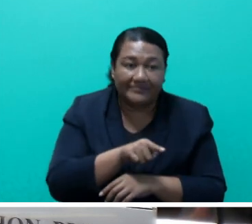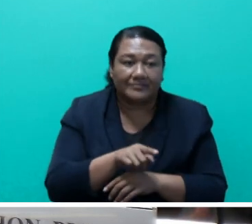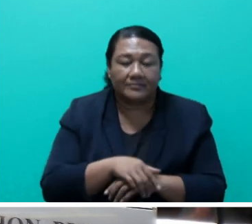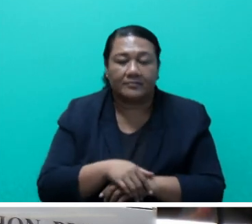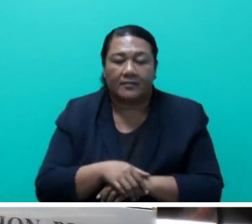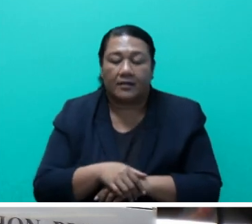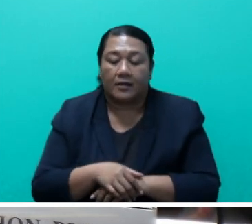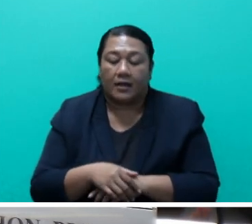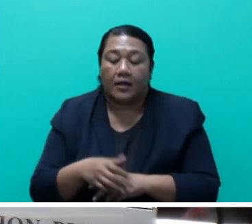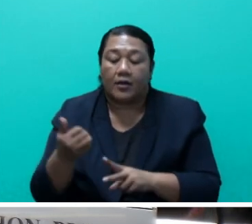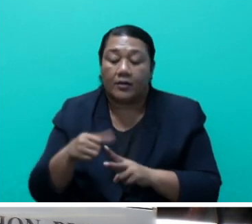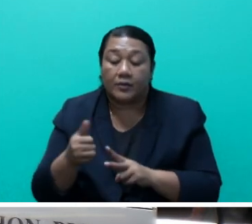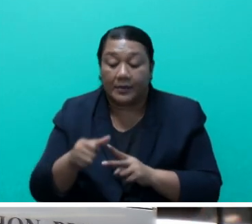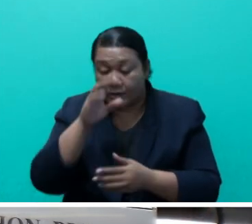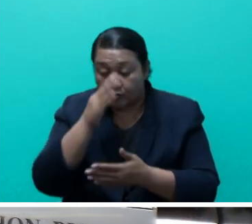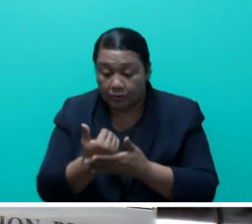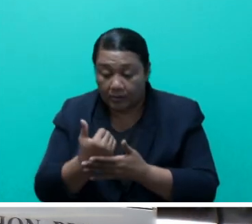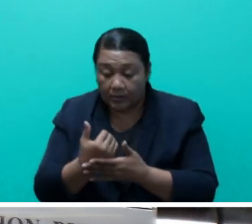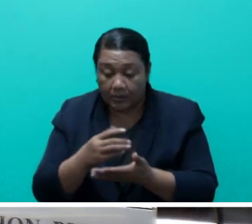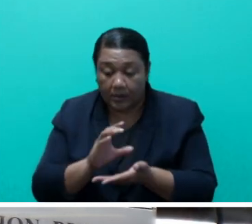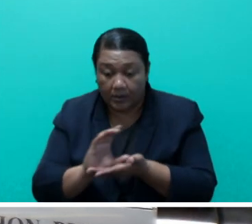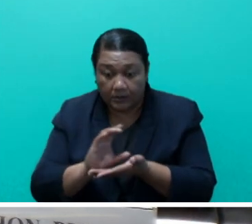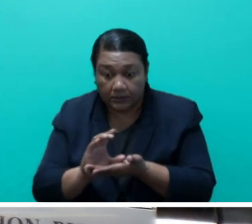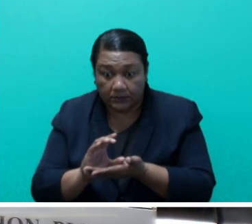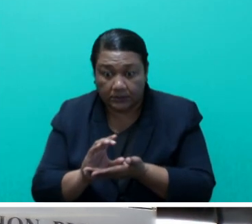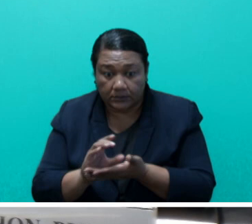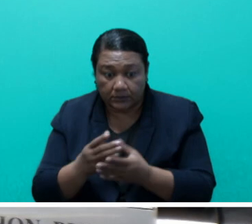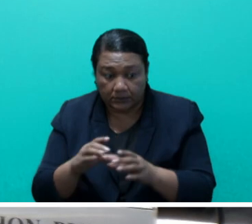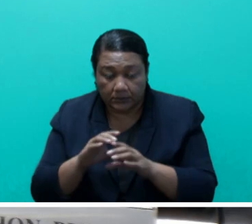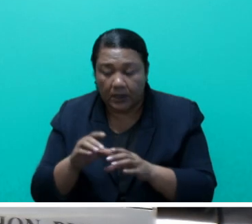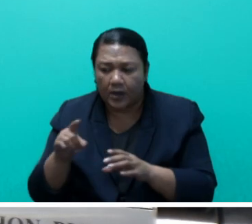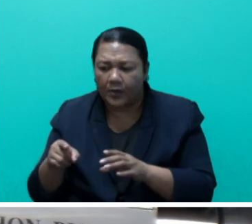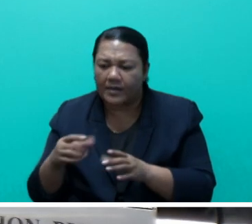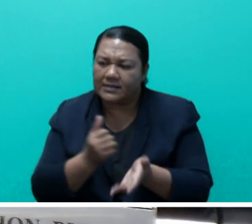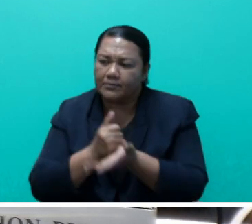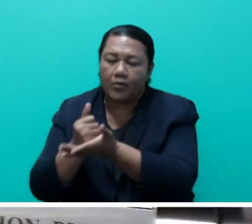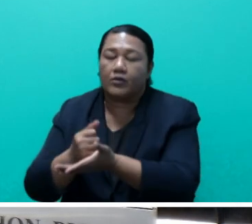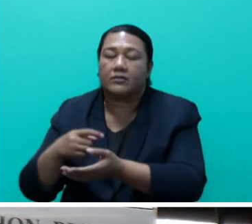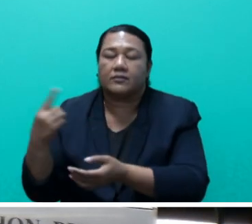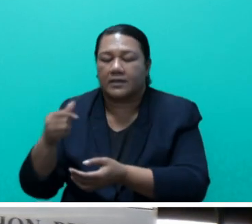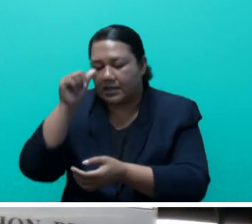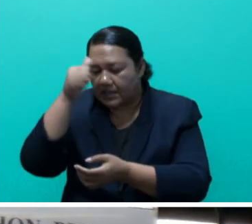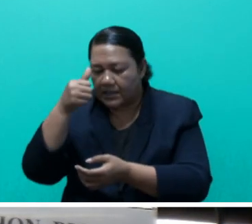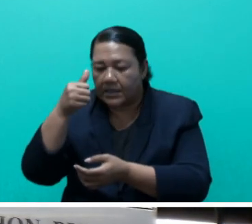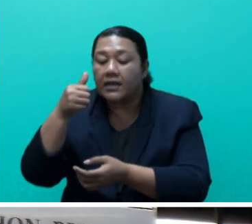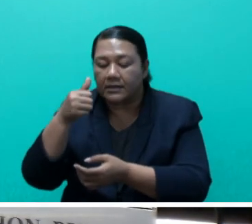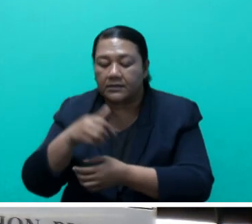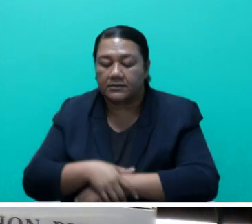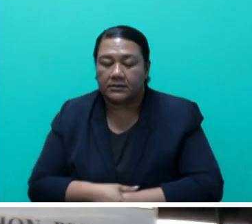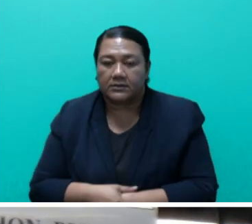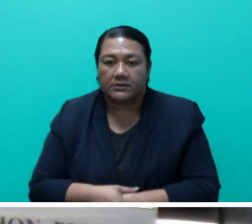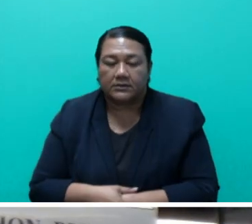Growers Council with the exceptional support of the Indian High Commission in Fiji. The discussions began